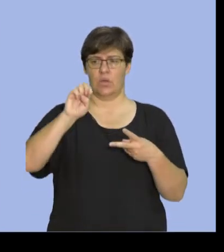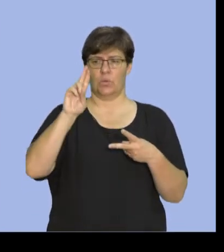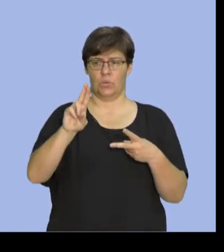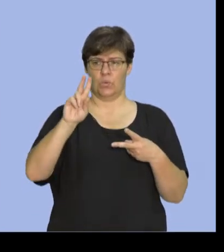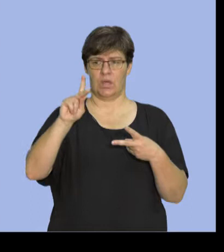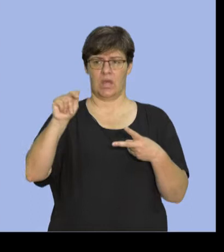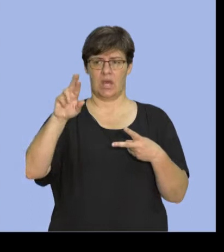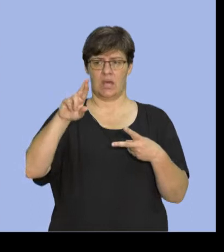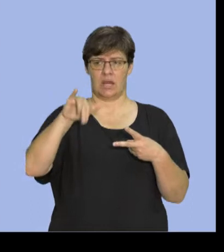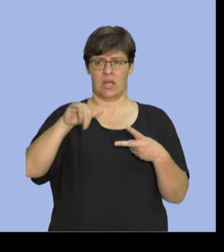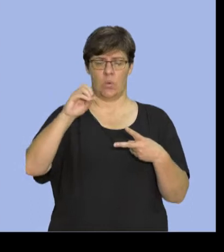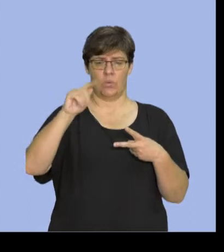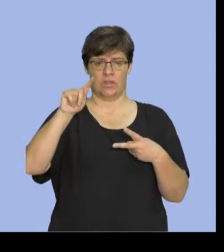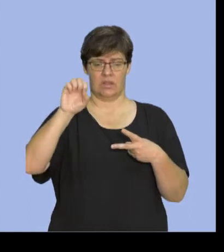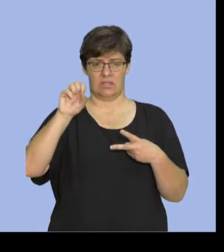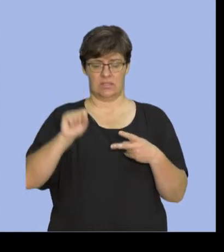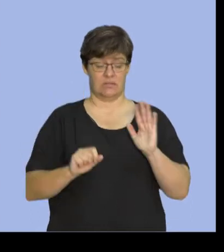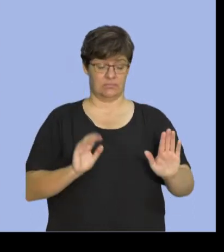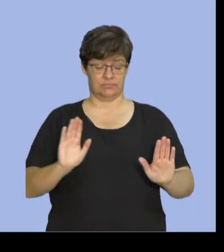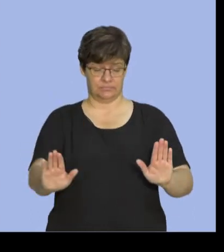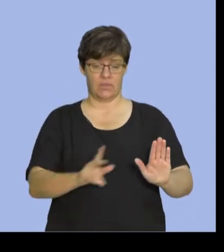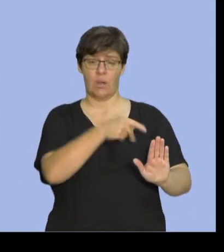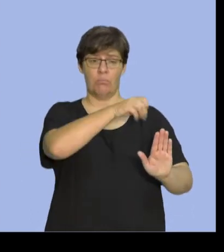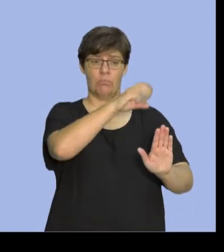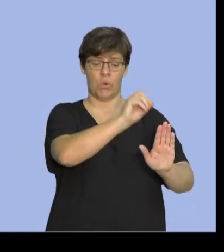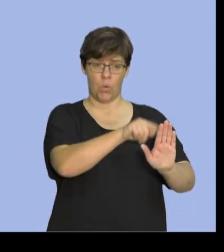so pro is derived from the word first,